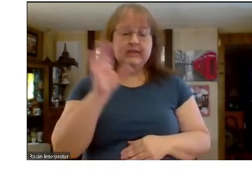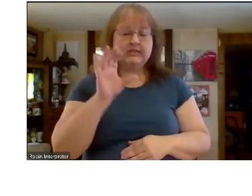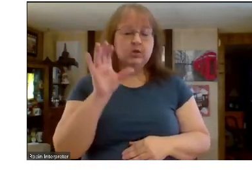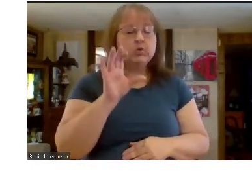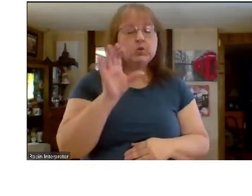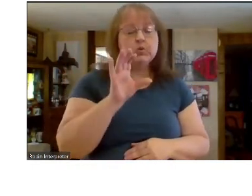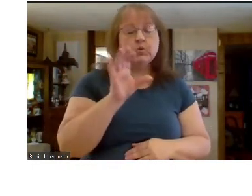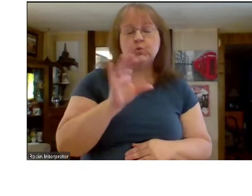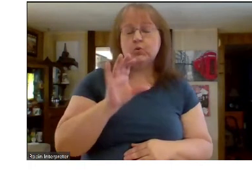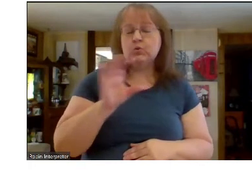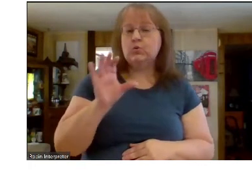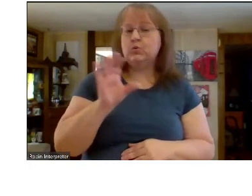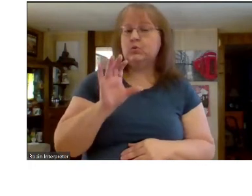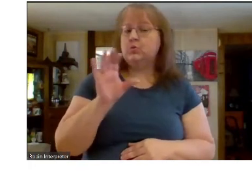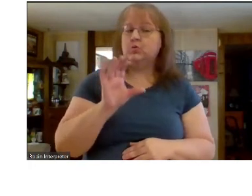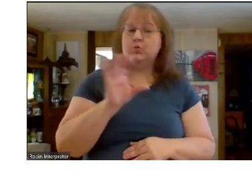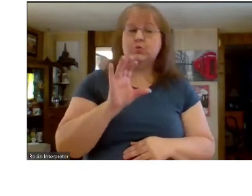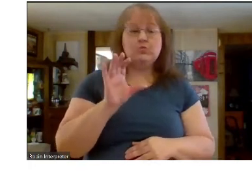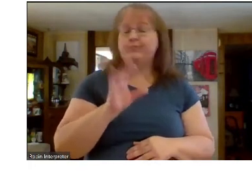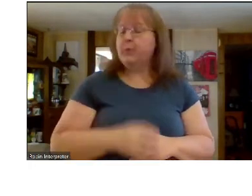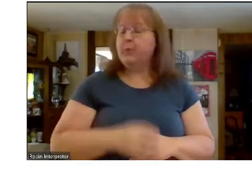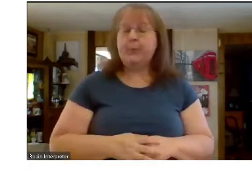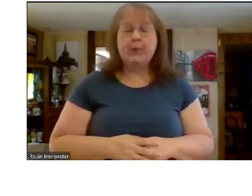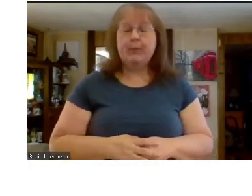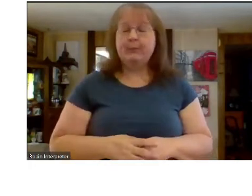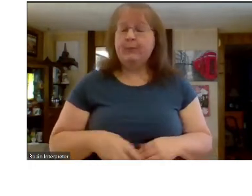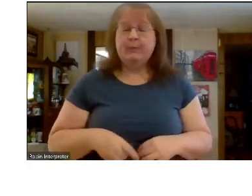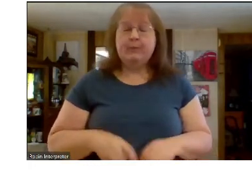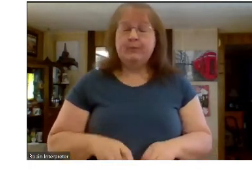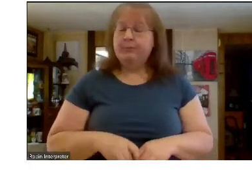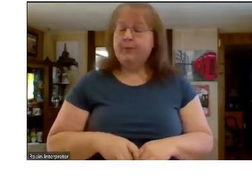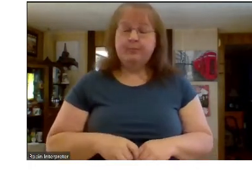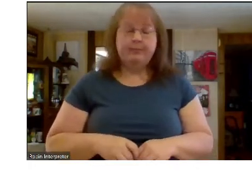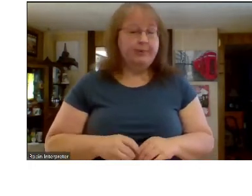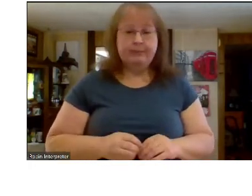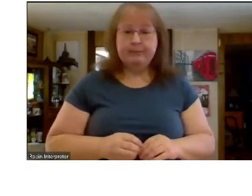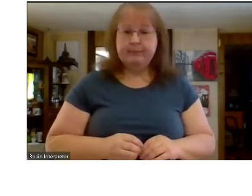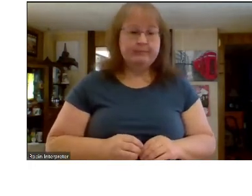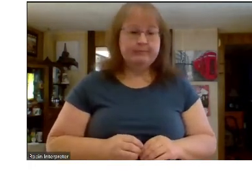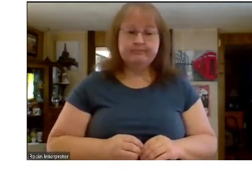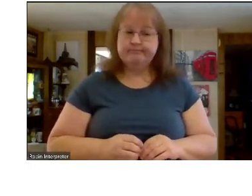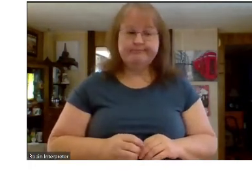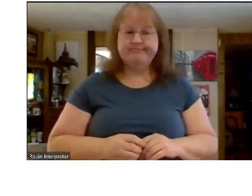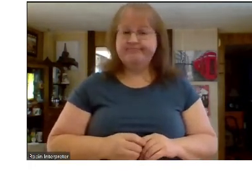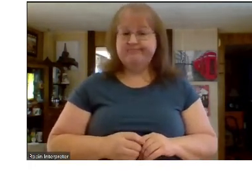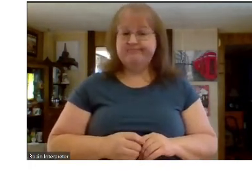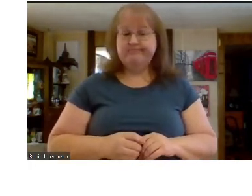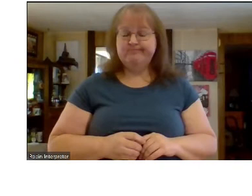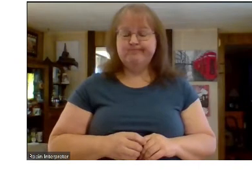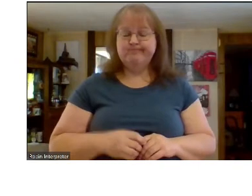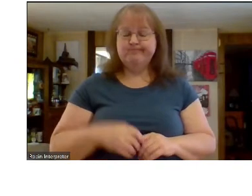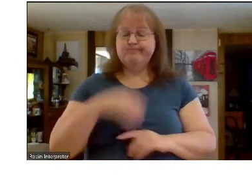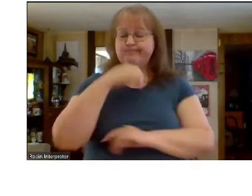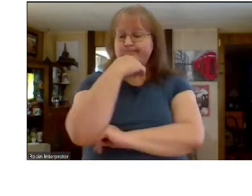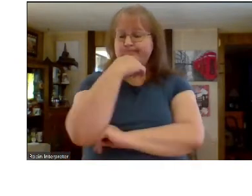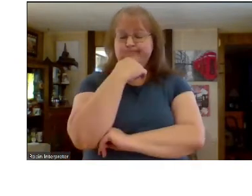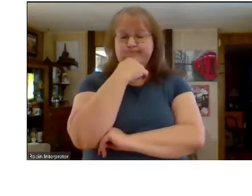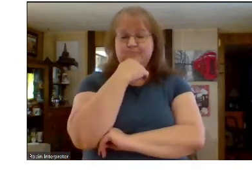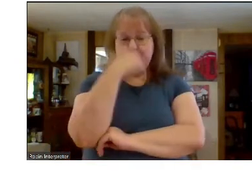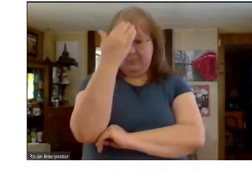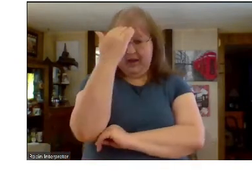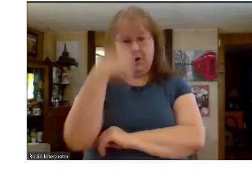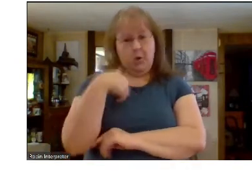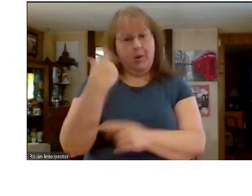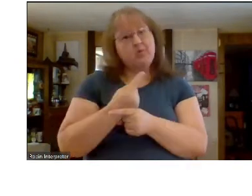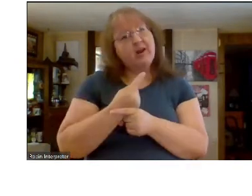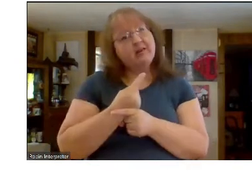and check to see if we find that anywhere. Okay, x over 6, nope. 7 over x, nope. 7 over x, nope.